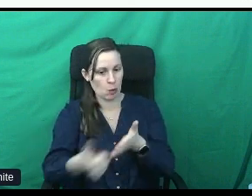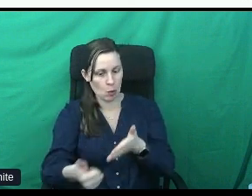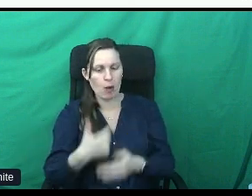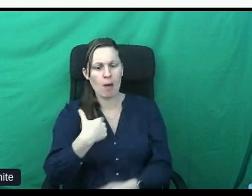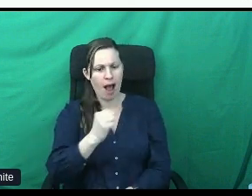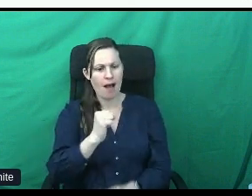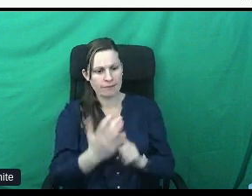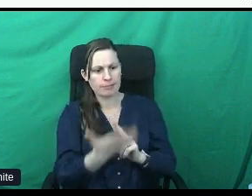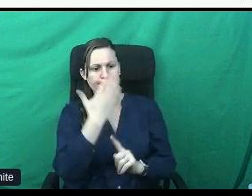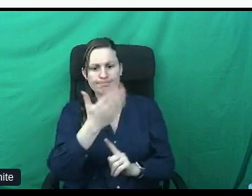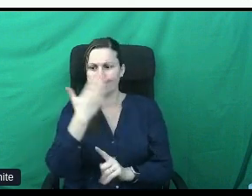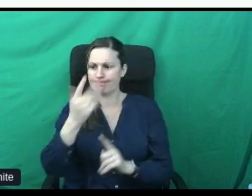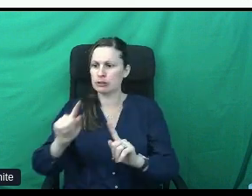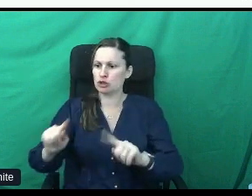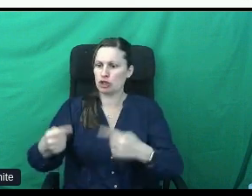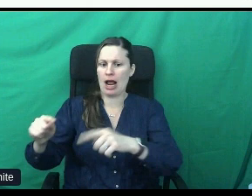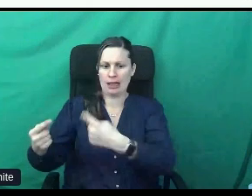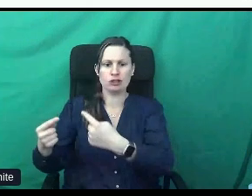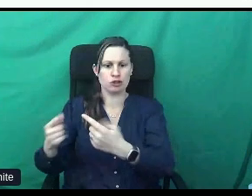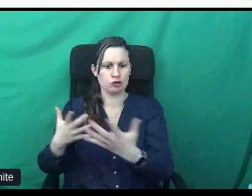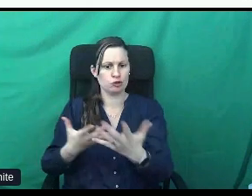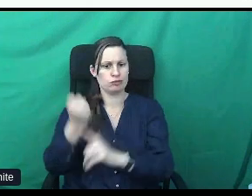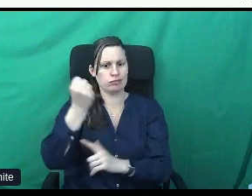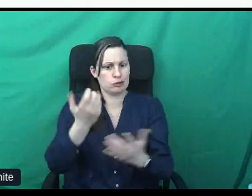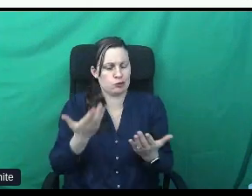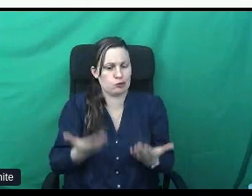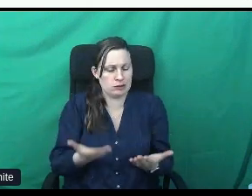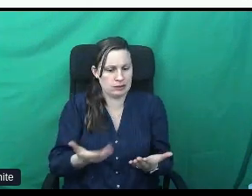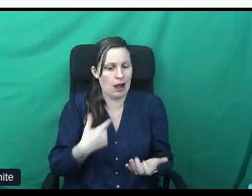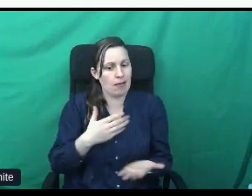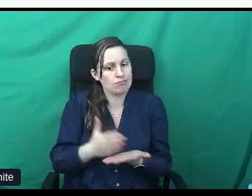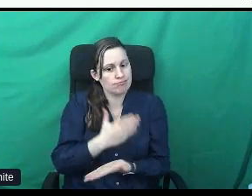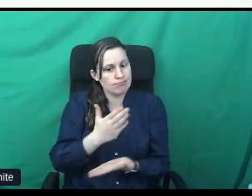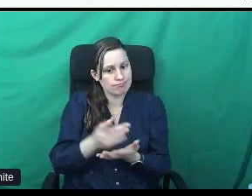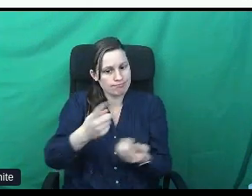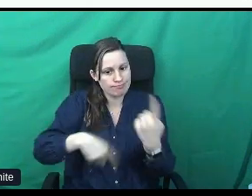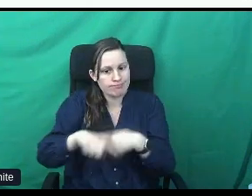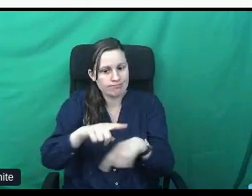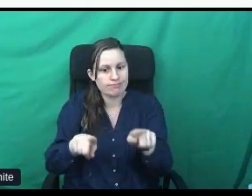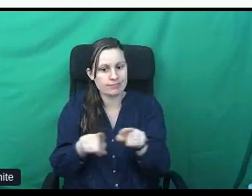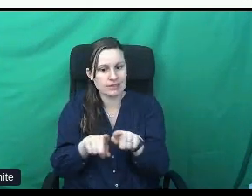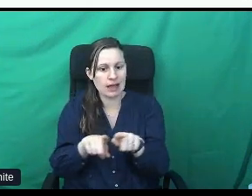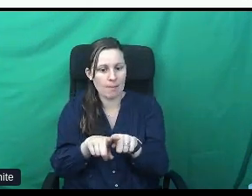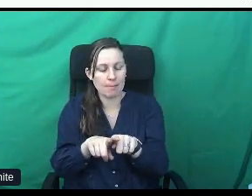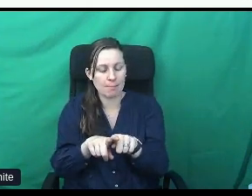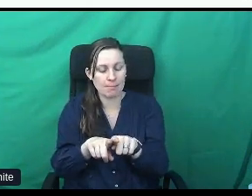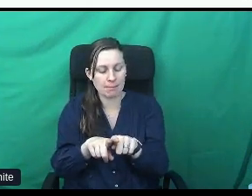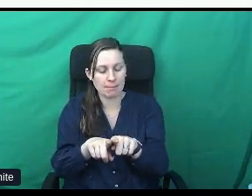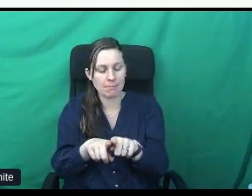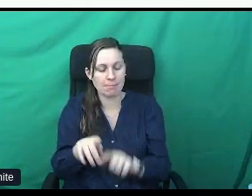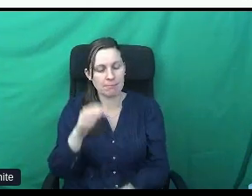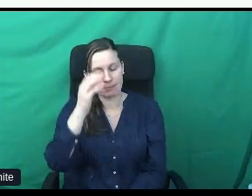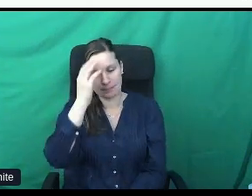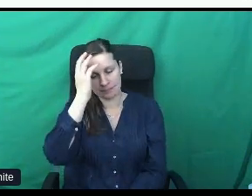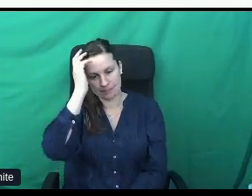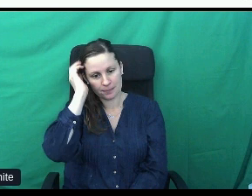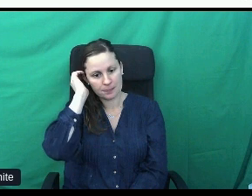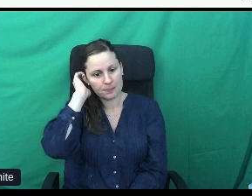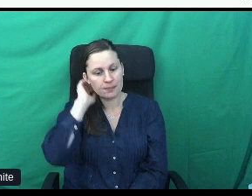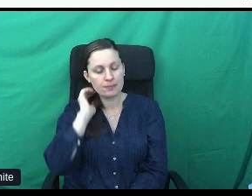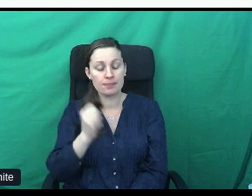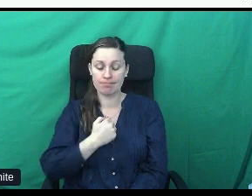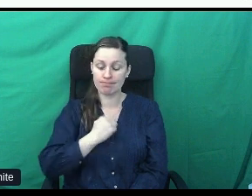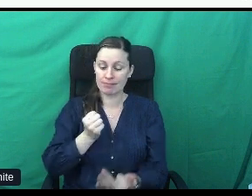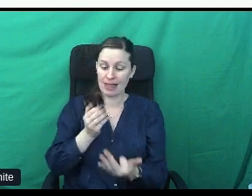challenges trying to get where we are today, as I'm sure a lot of you here also on this session have also faced. So our